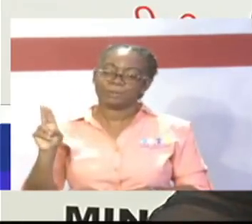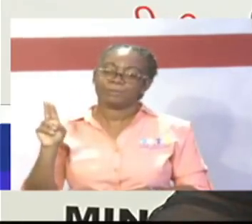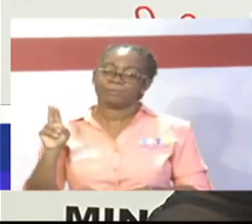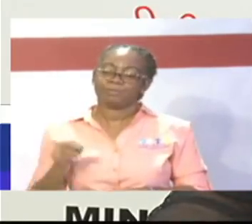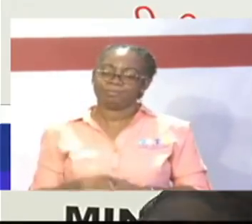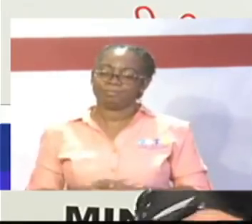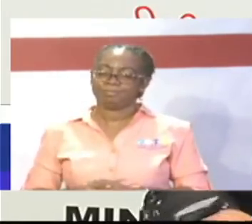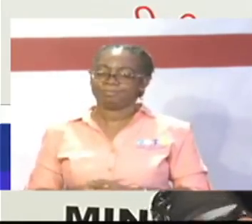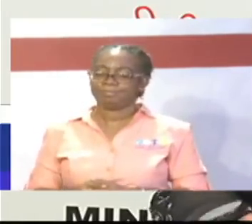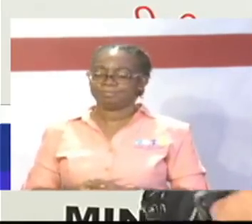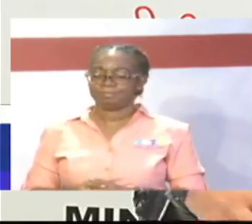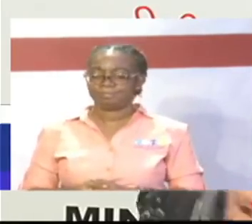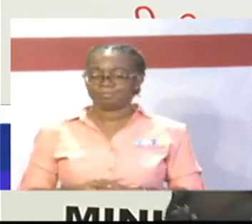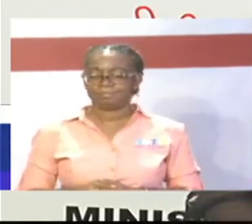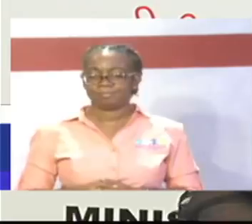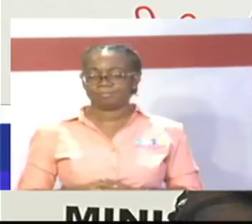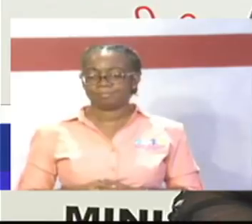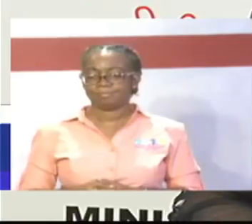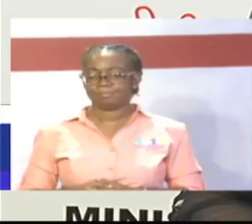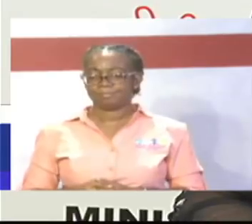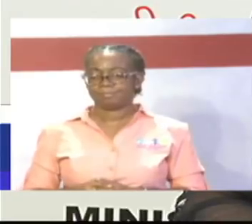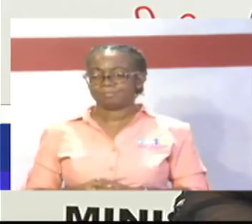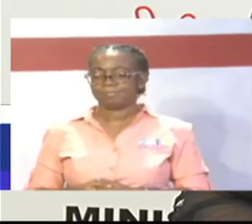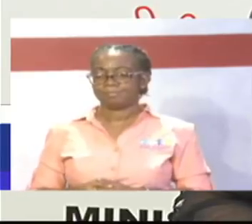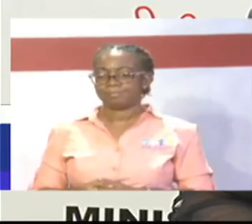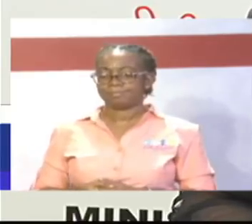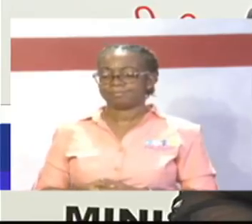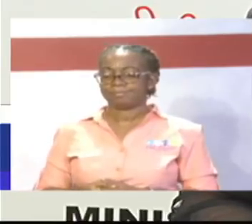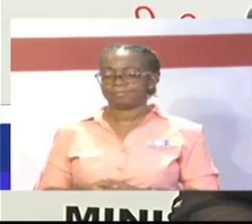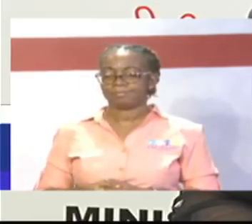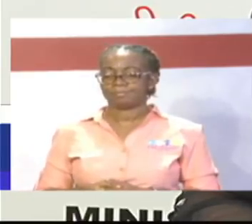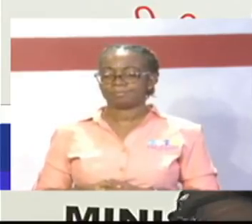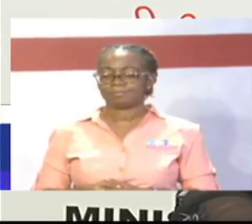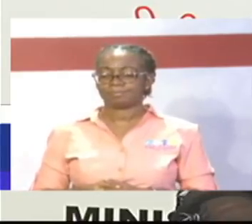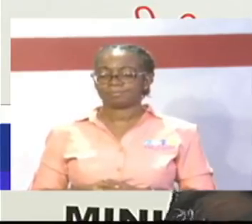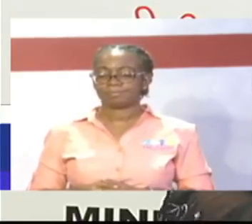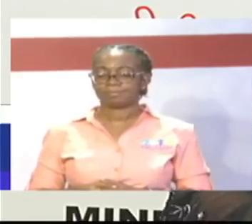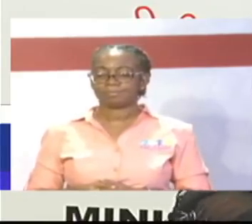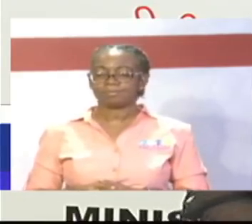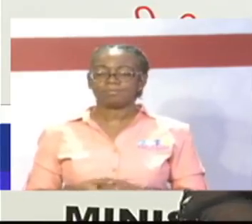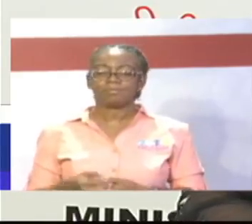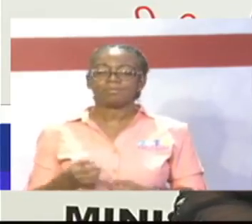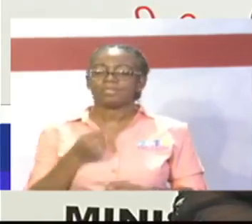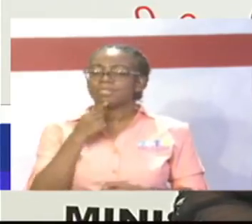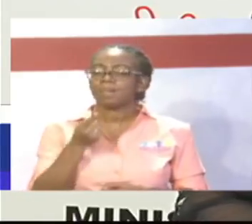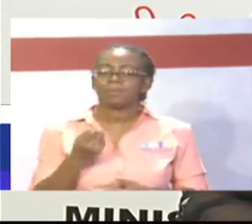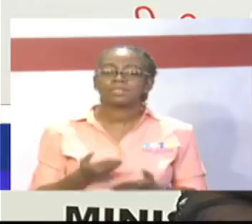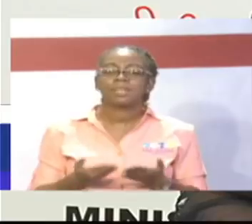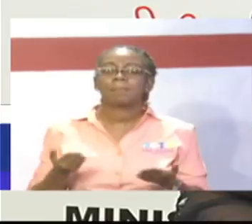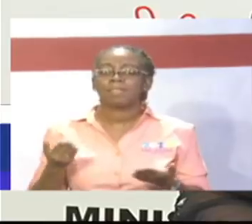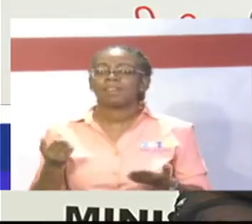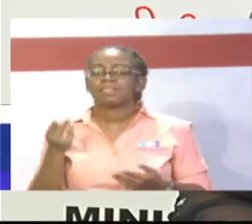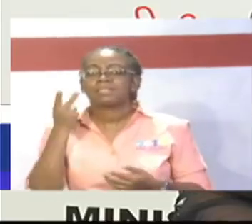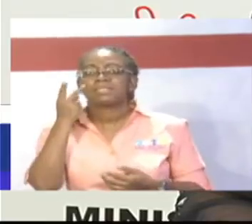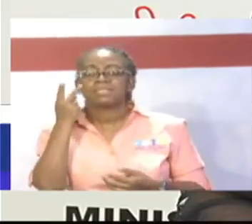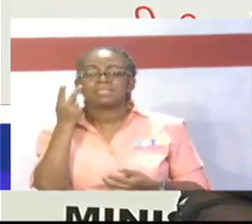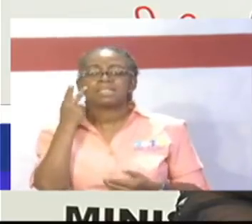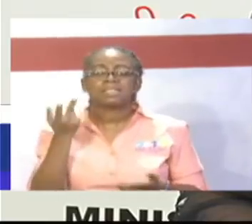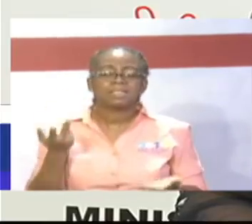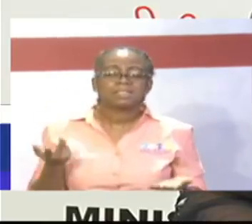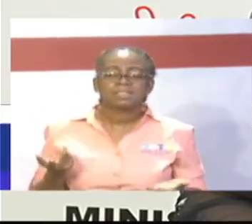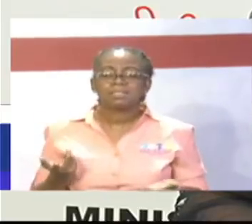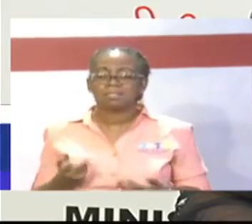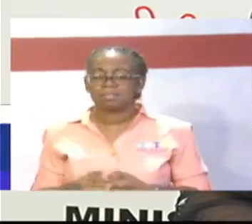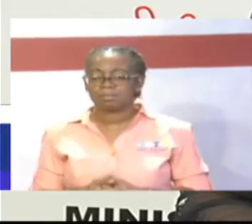severely and critically ill and requiring ICU admission. I'd just like to summarize some of the trends that we have noticed. And I do this on behalf of